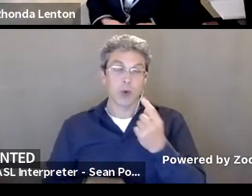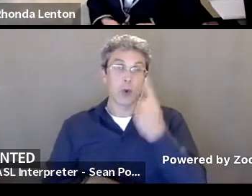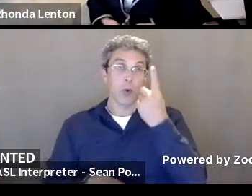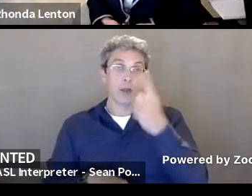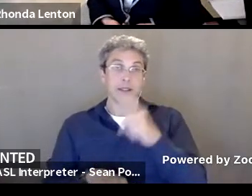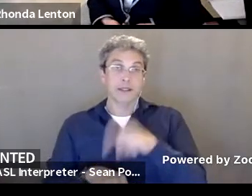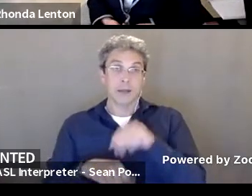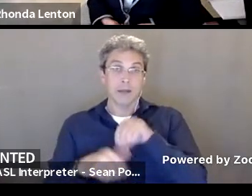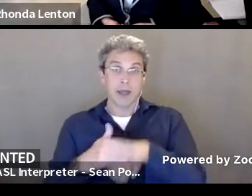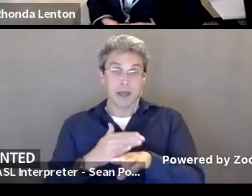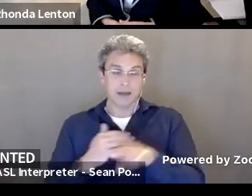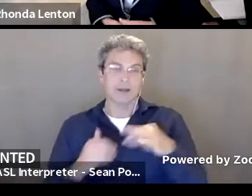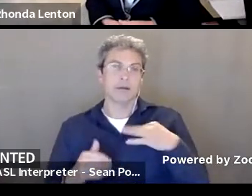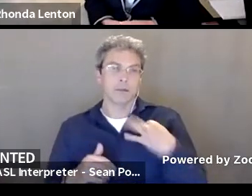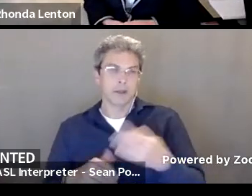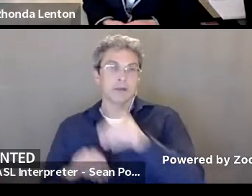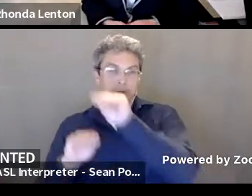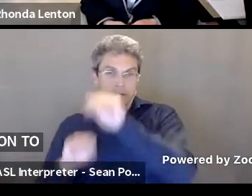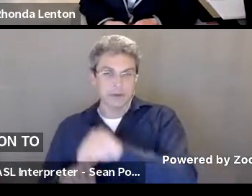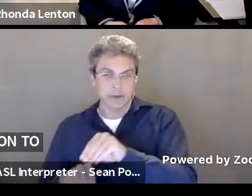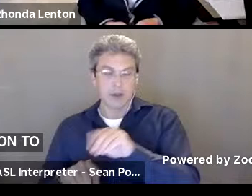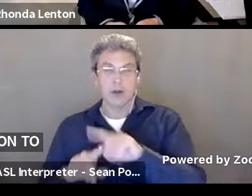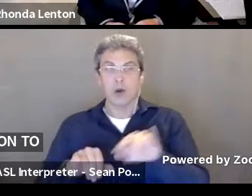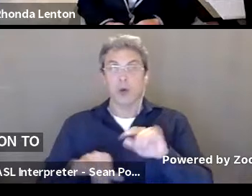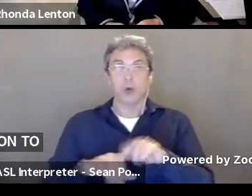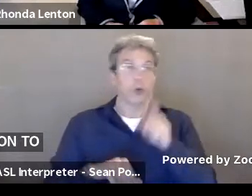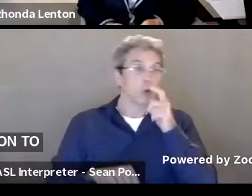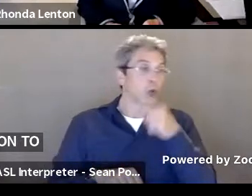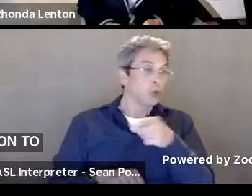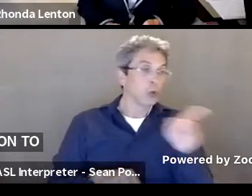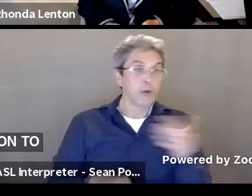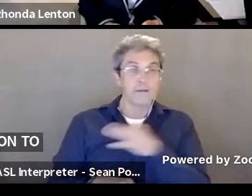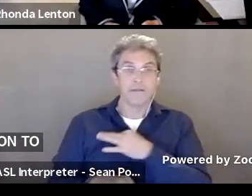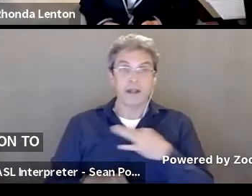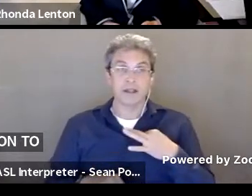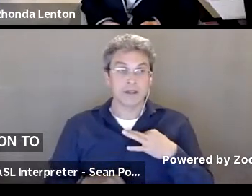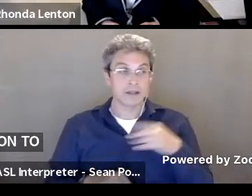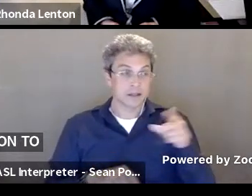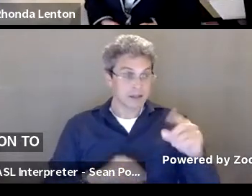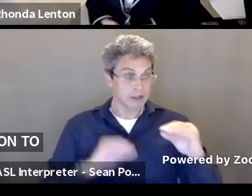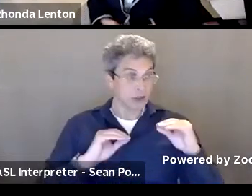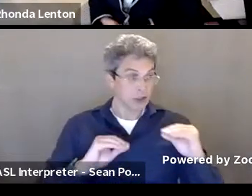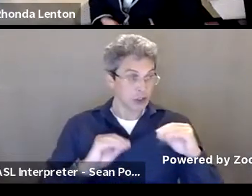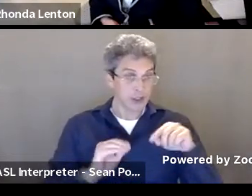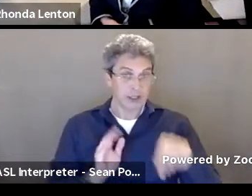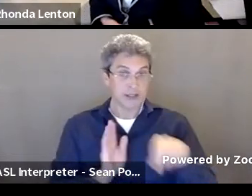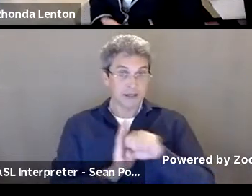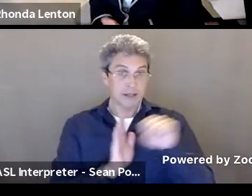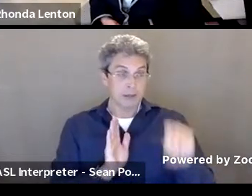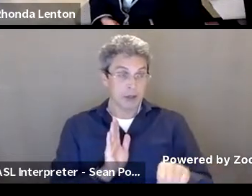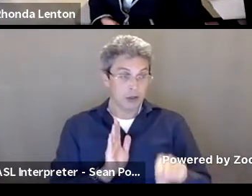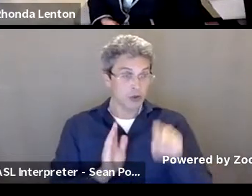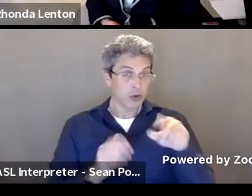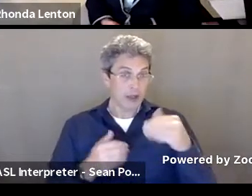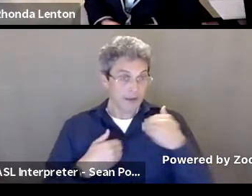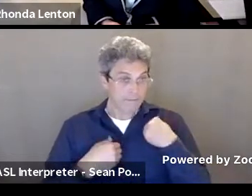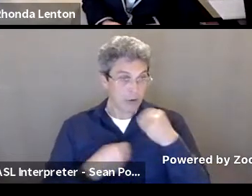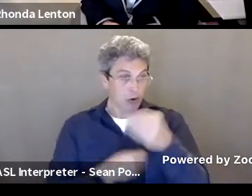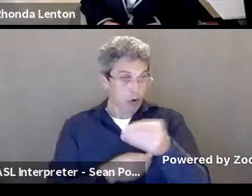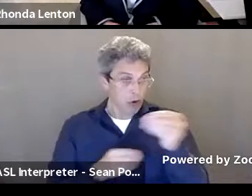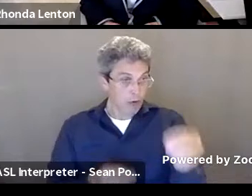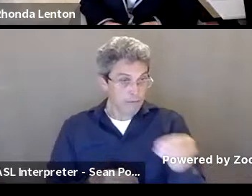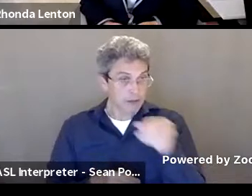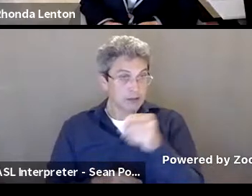are expanding access for faculty members who are teaching this term and who have an office on campus and who would like to be able to